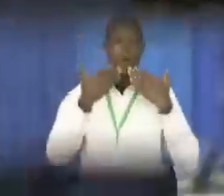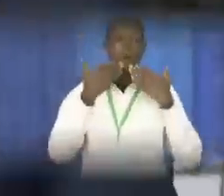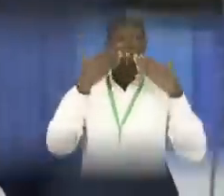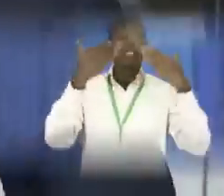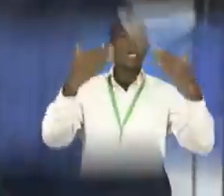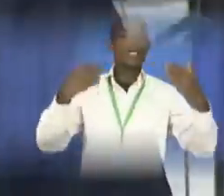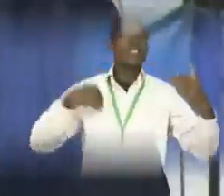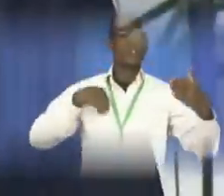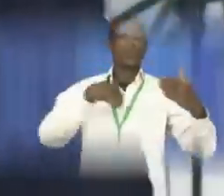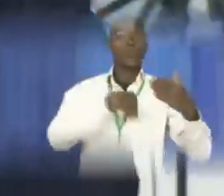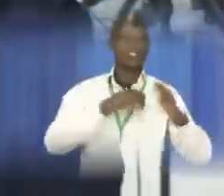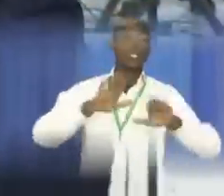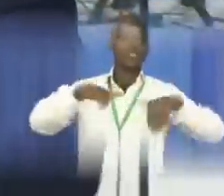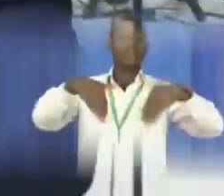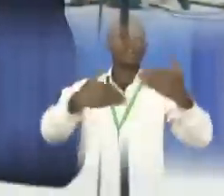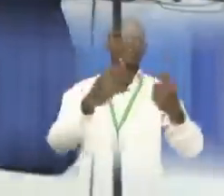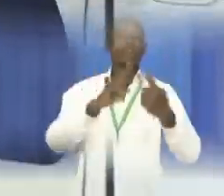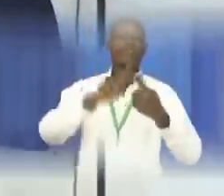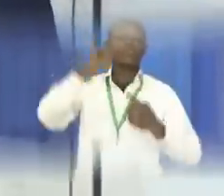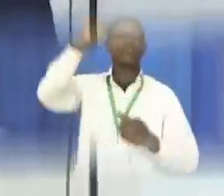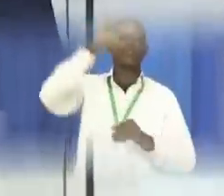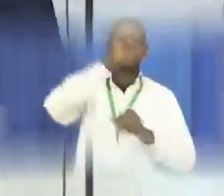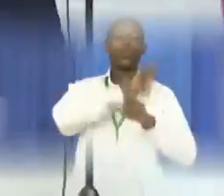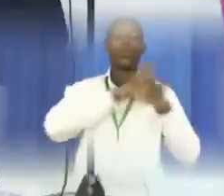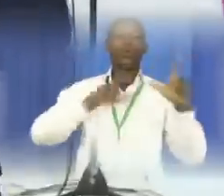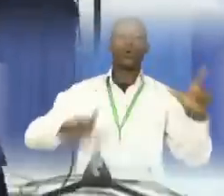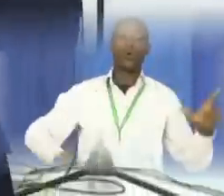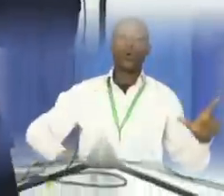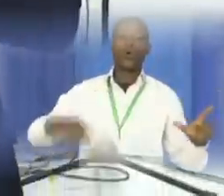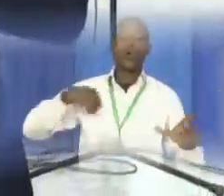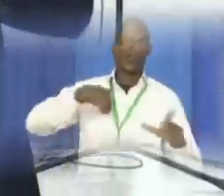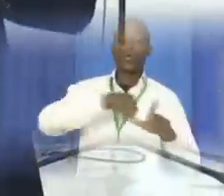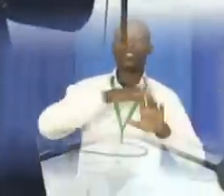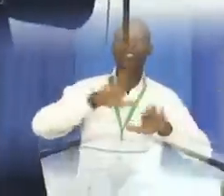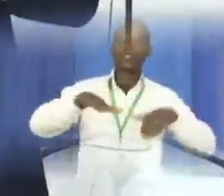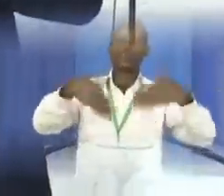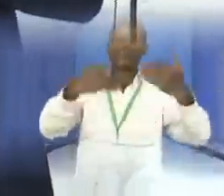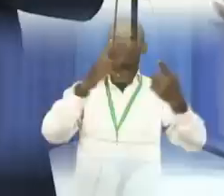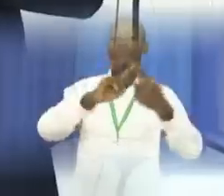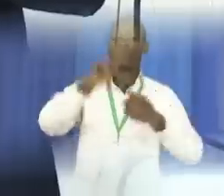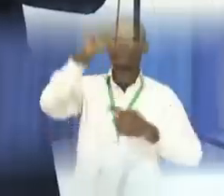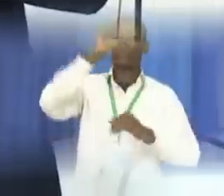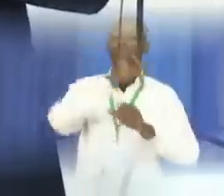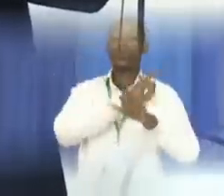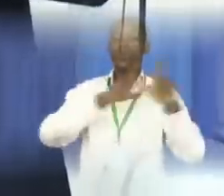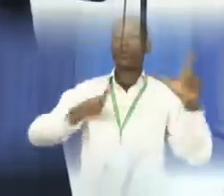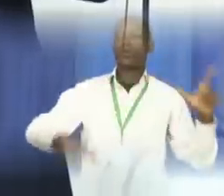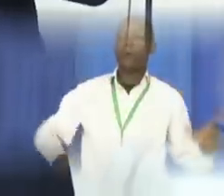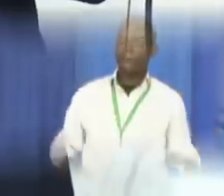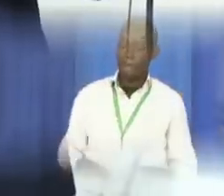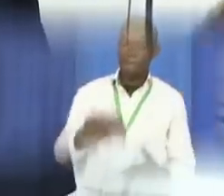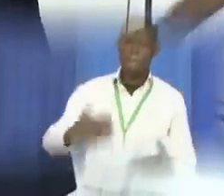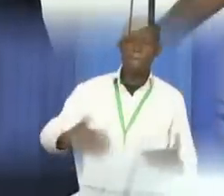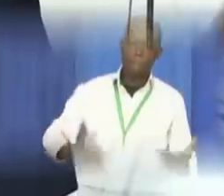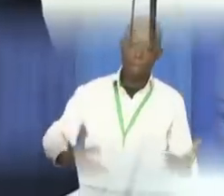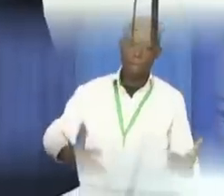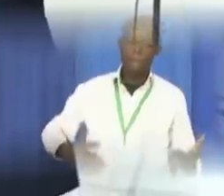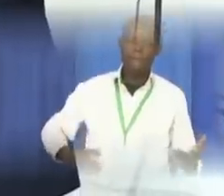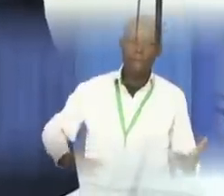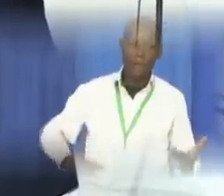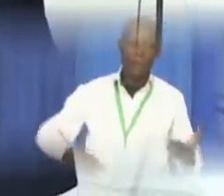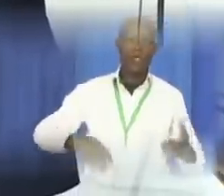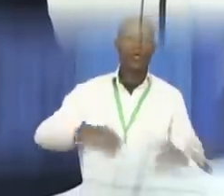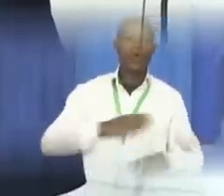Lord. All thanks we give to you, Lord. We give to you, Lord. We give to